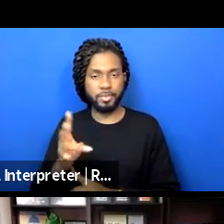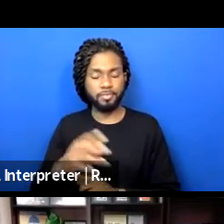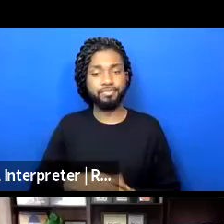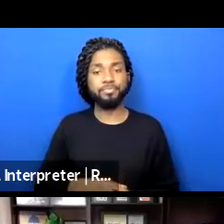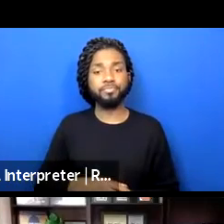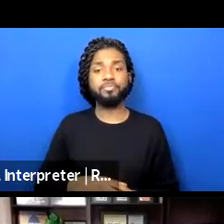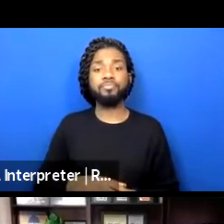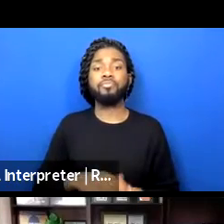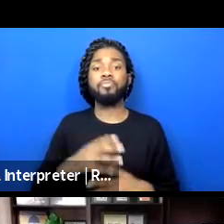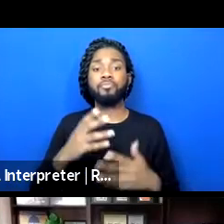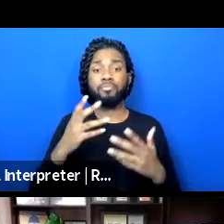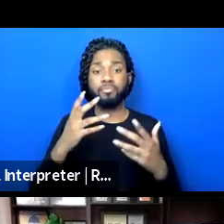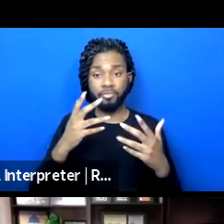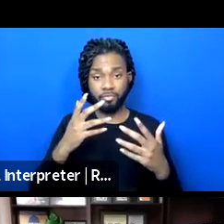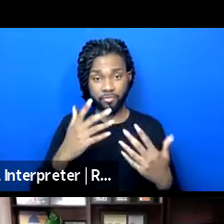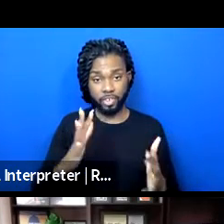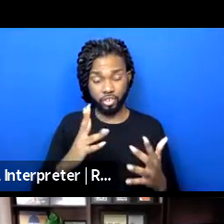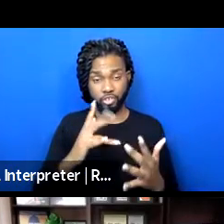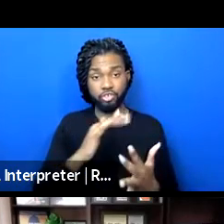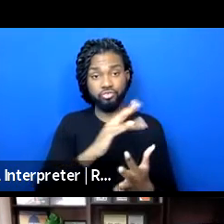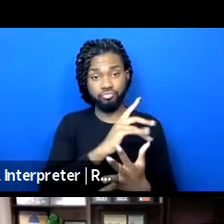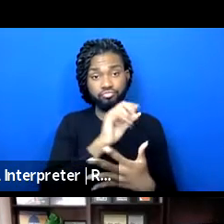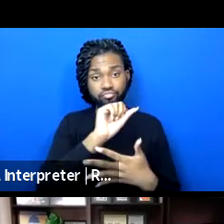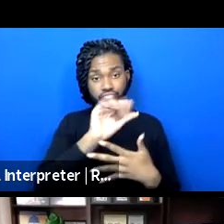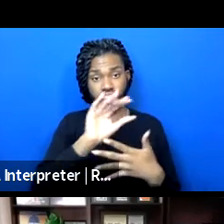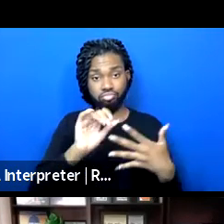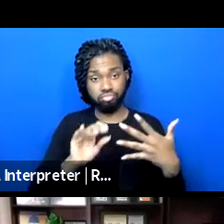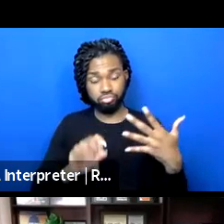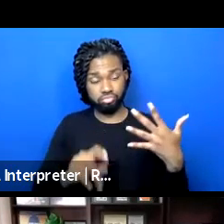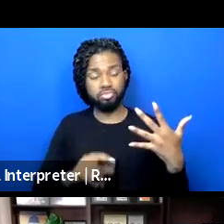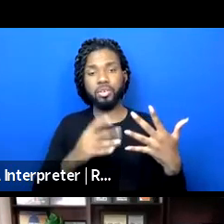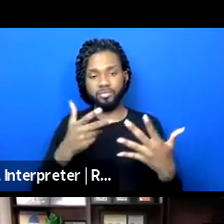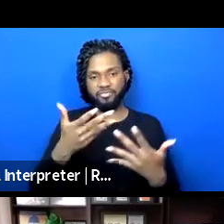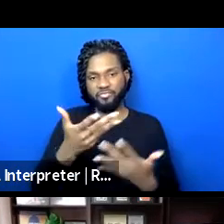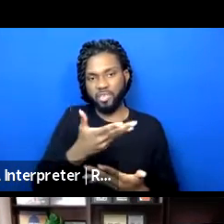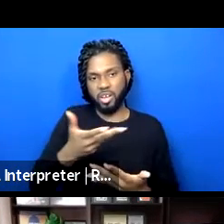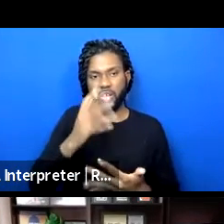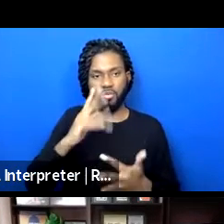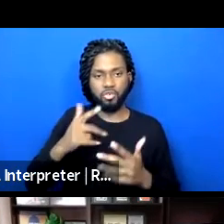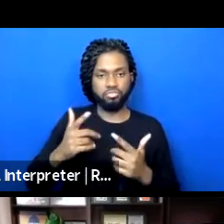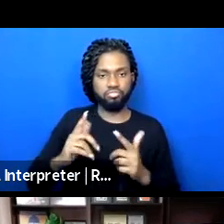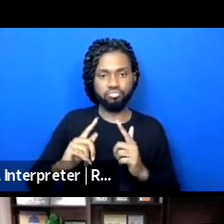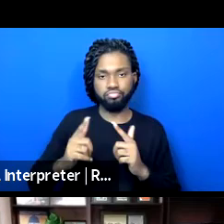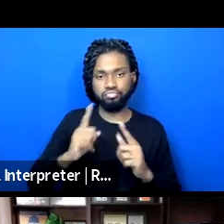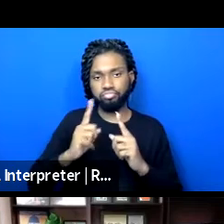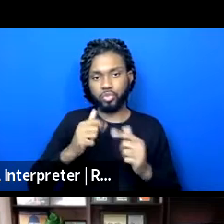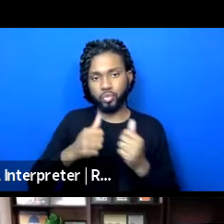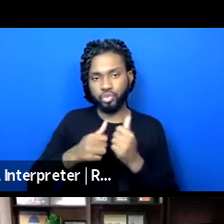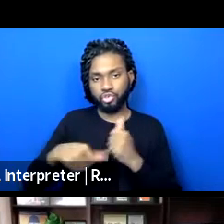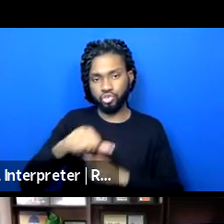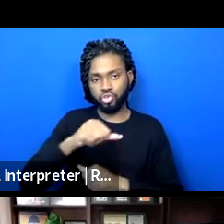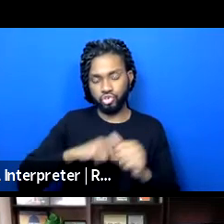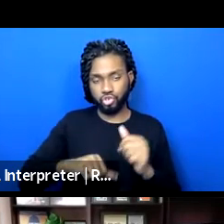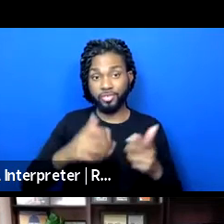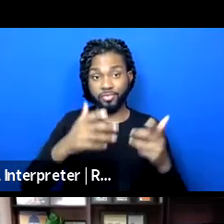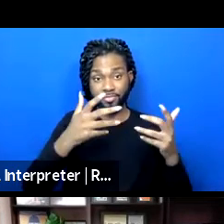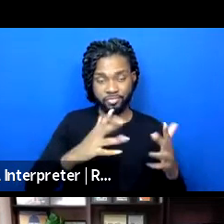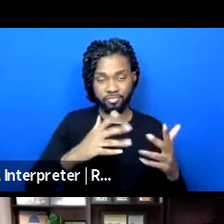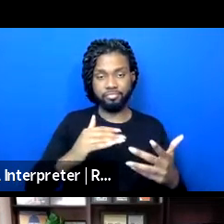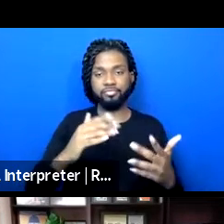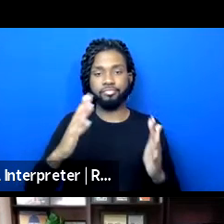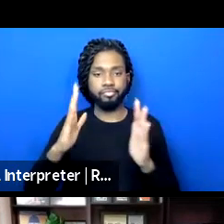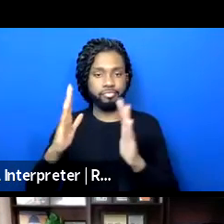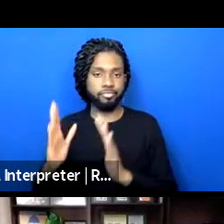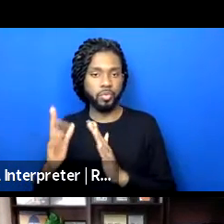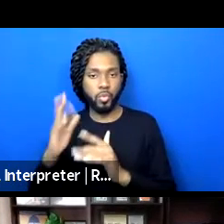gonna have a little conversation amongst themselves, and then we'll open it up to the room. We have a lot to accomplish in this